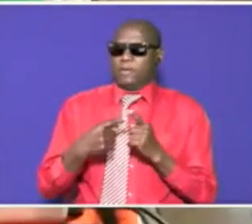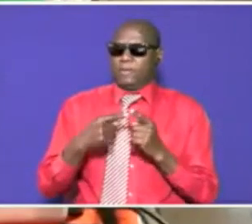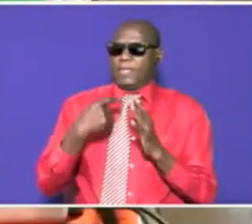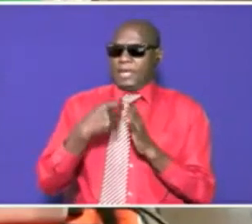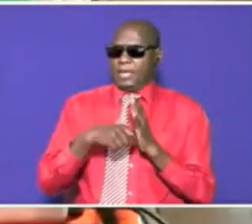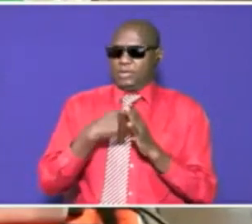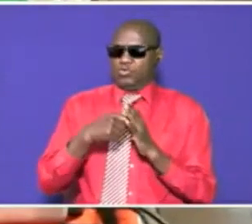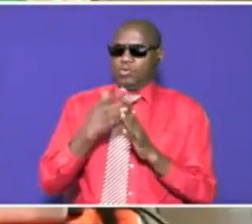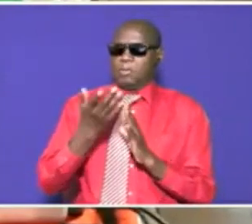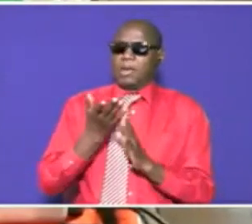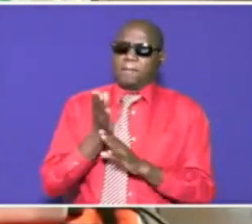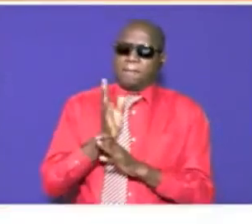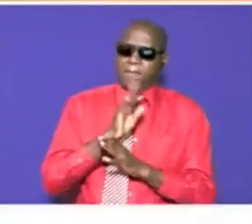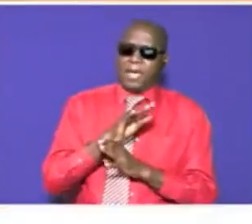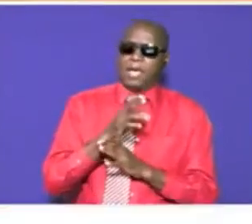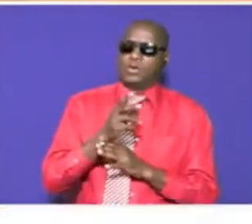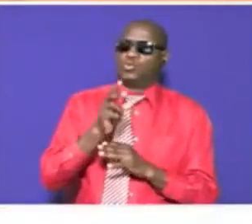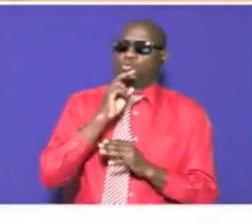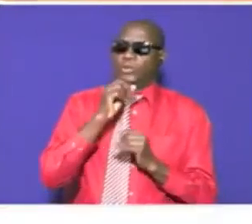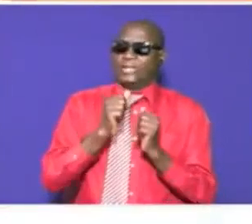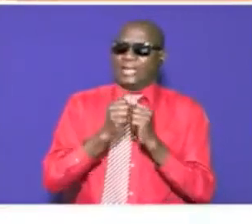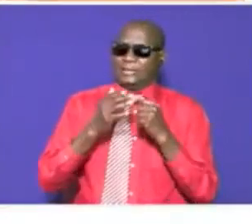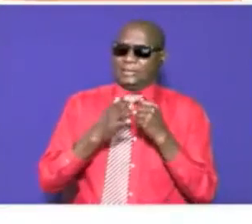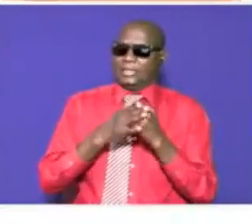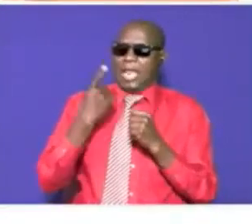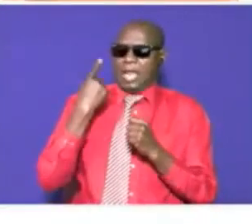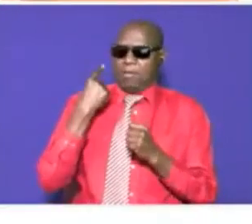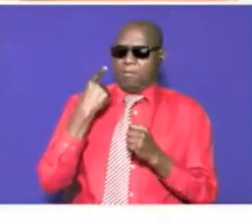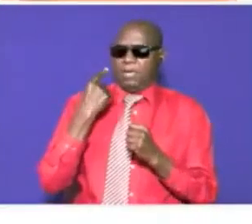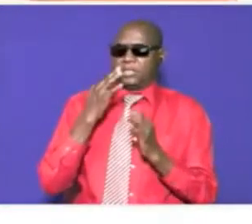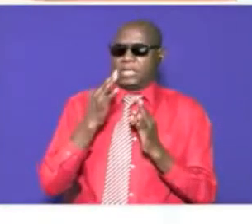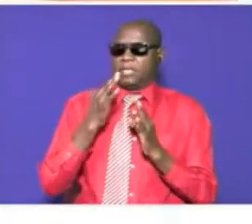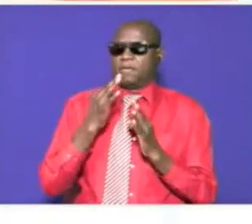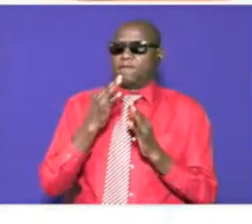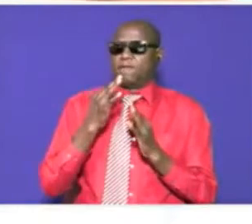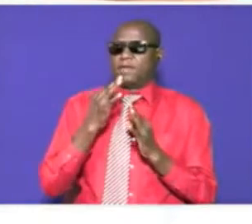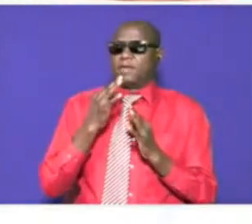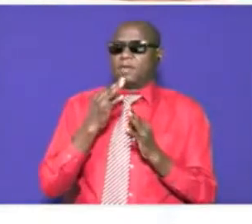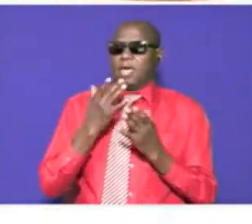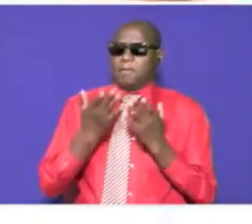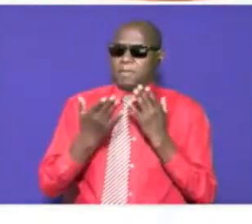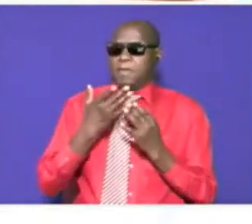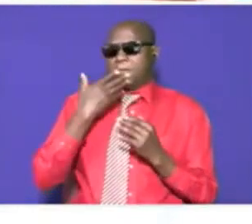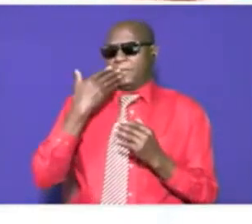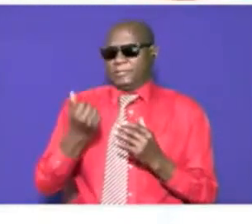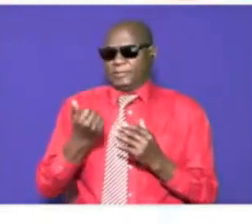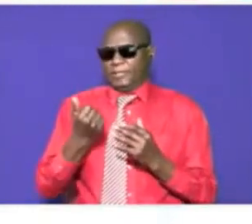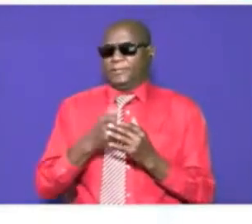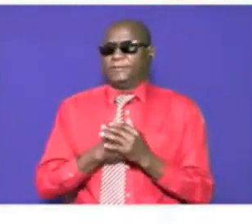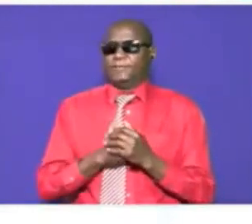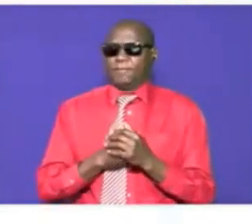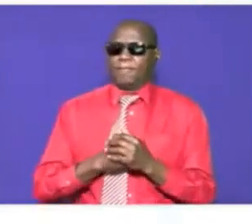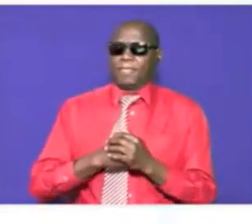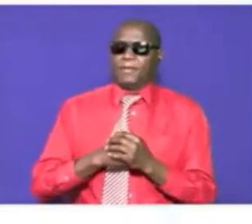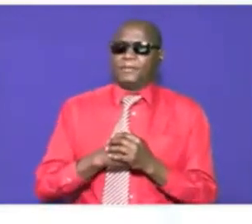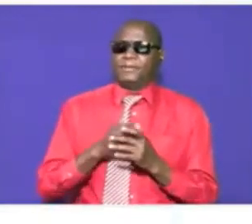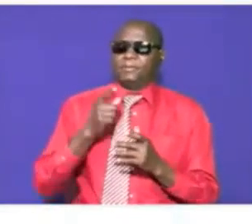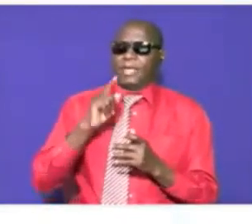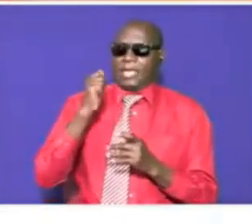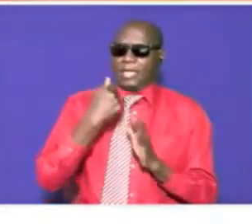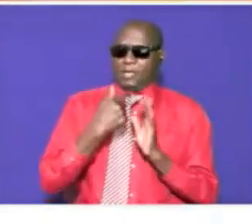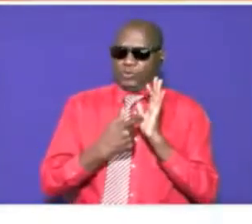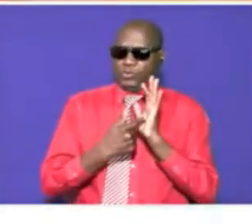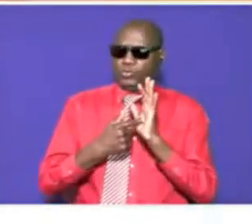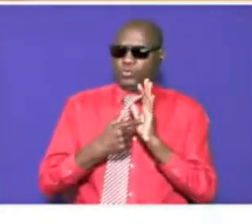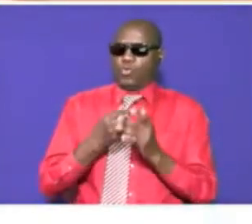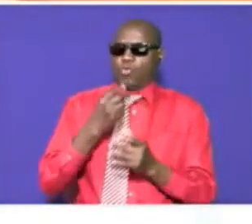should rebound to the 2019 figures, if not better. In the 2019 reference year, government data shows that Kenya received